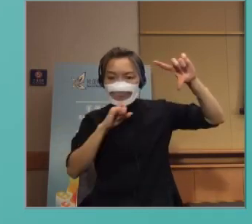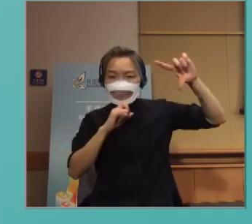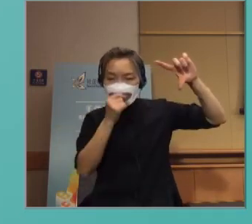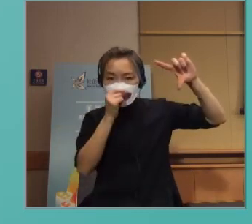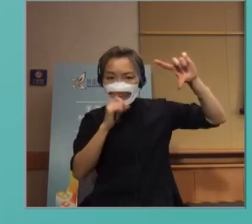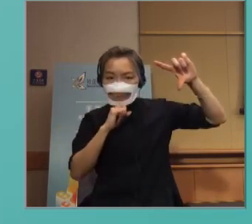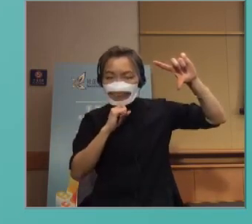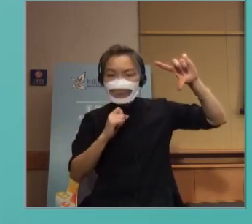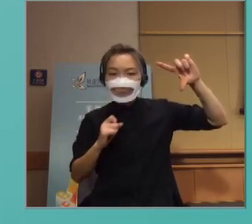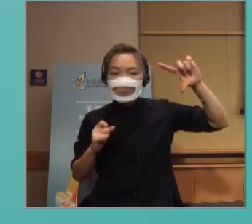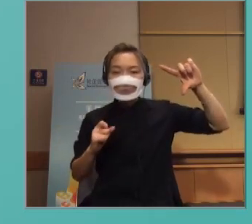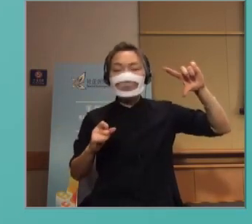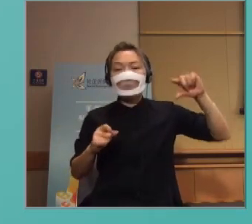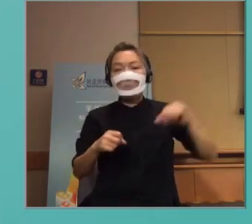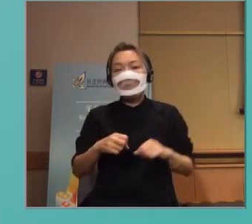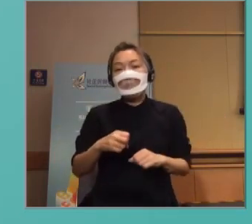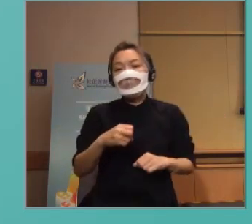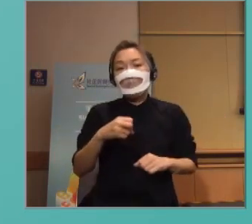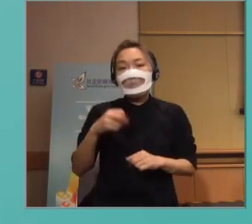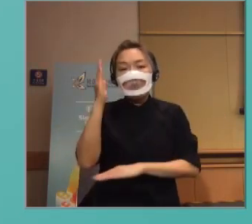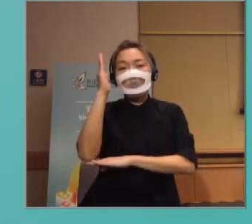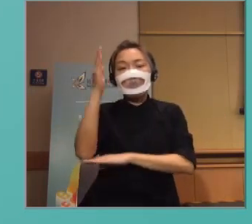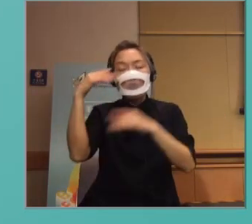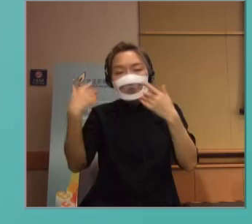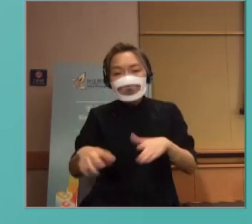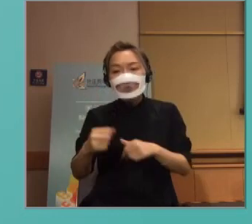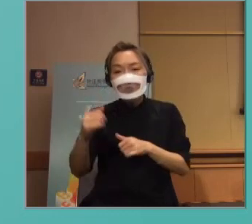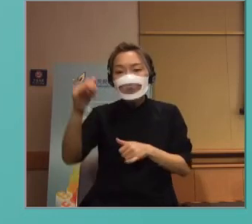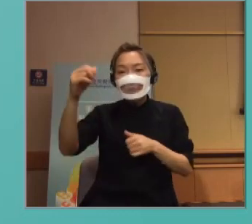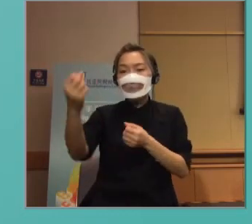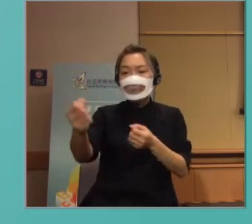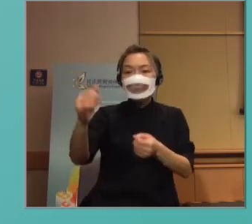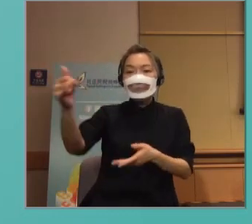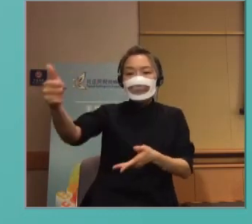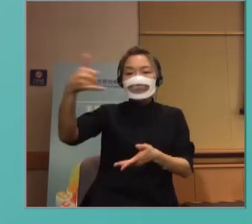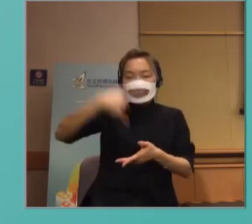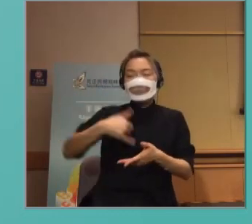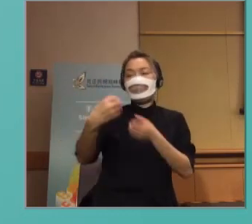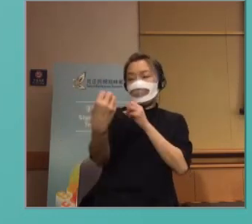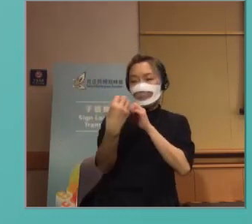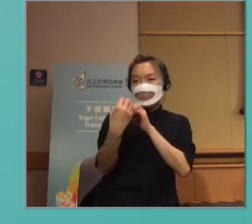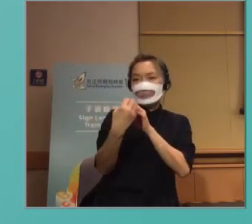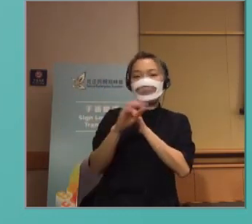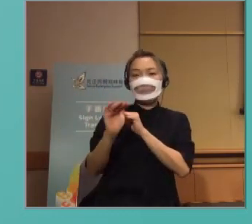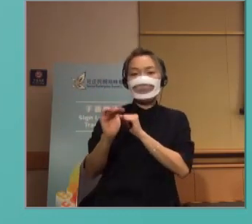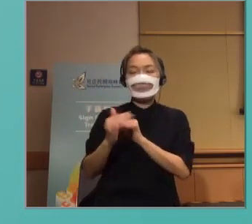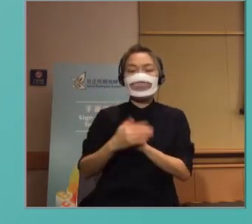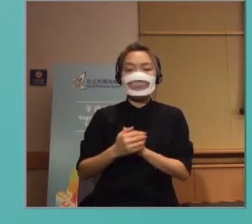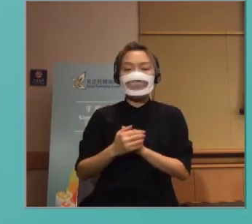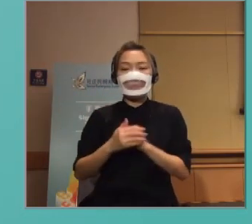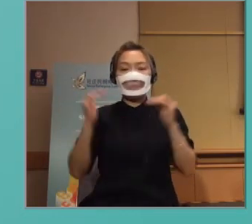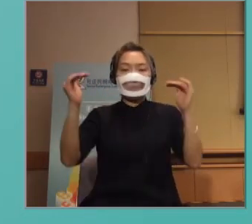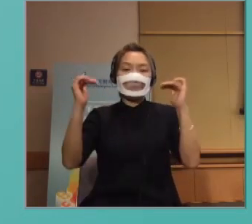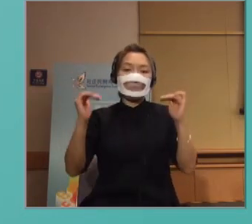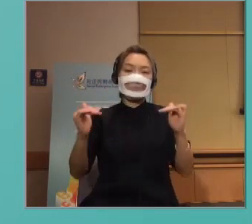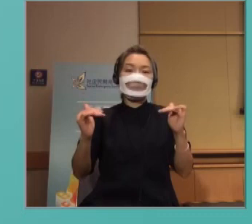this session, of course. Now, jumping back to the charity event, of course, I'm very pleased to tell you